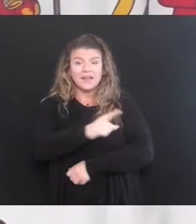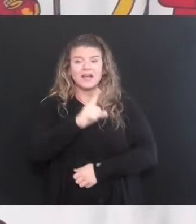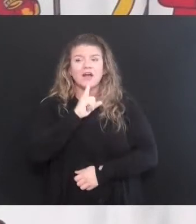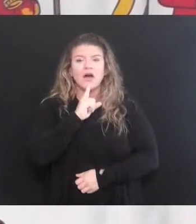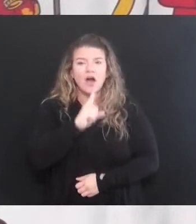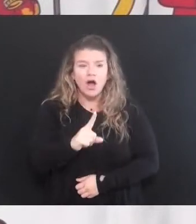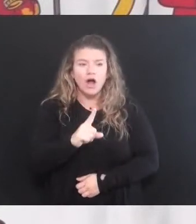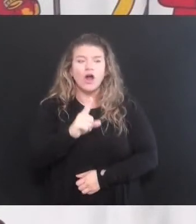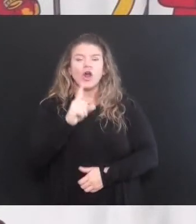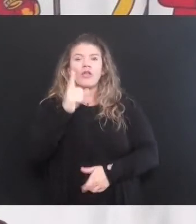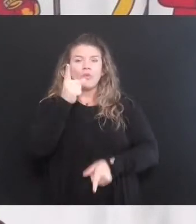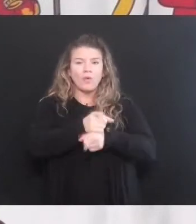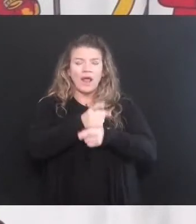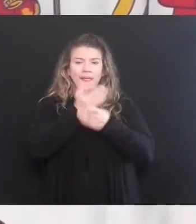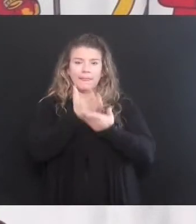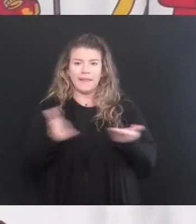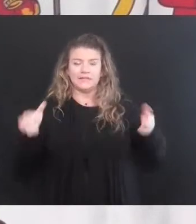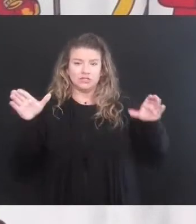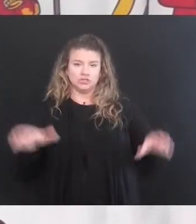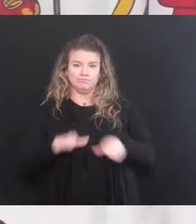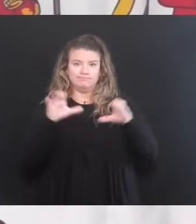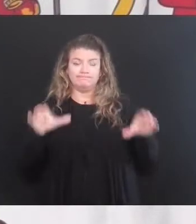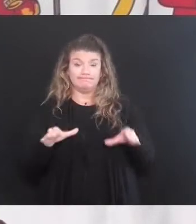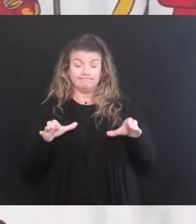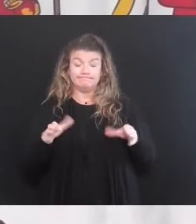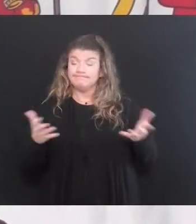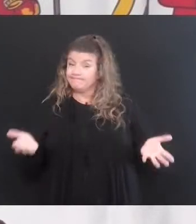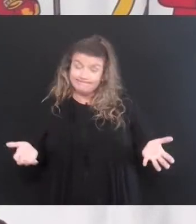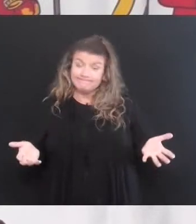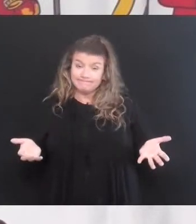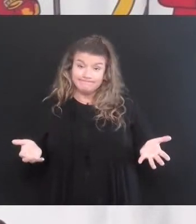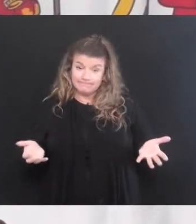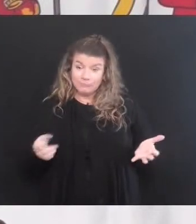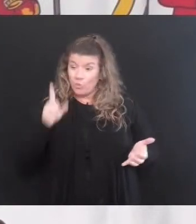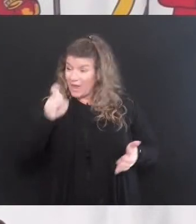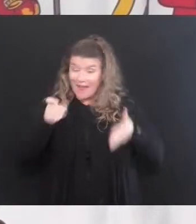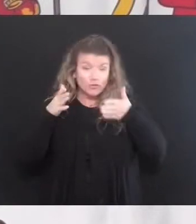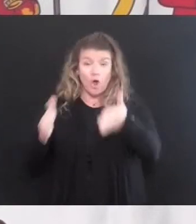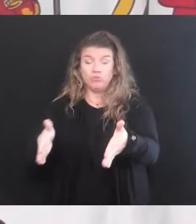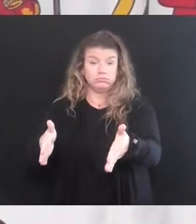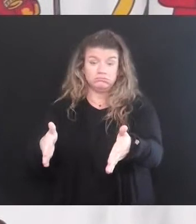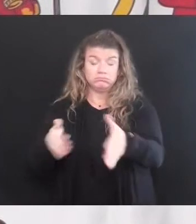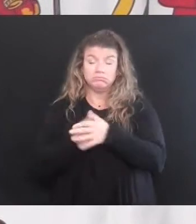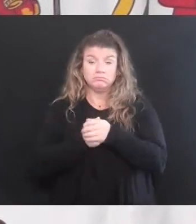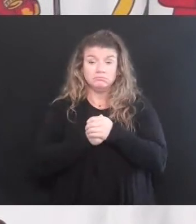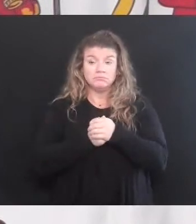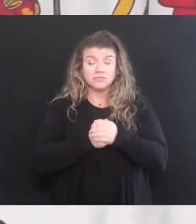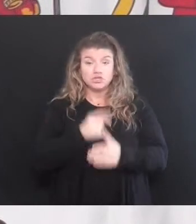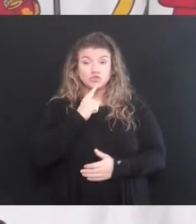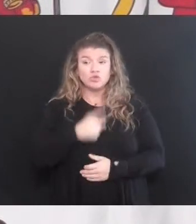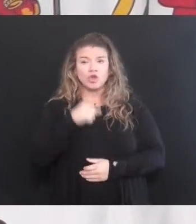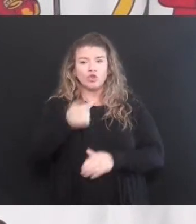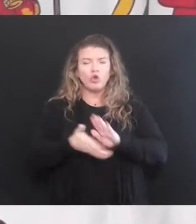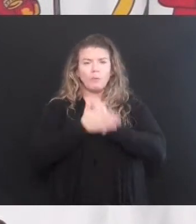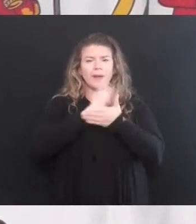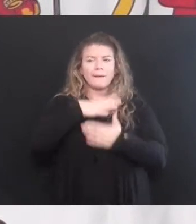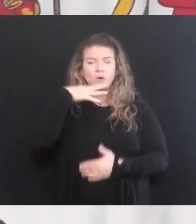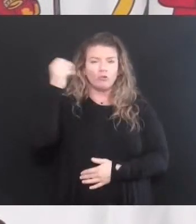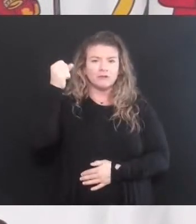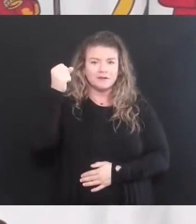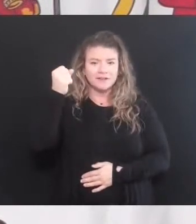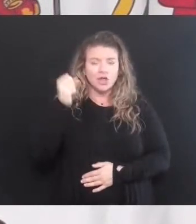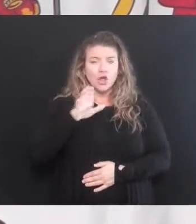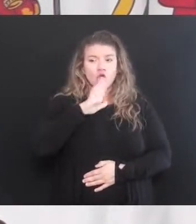way we got to go. Now just think about it. He said, really and truly, as you get older,